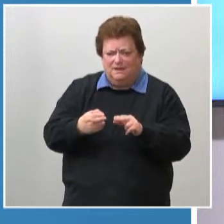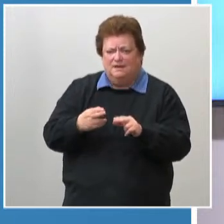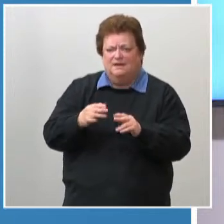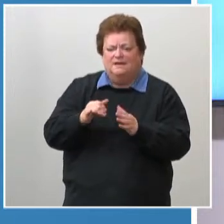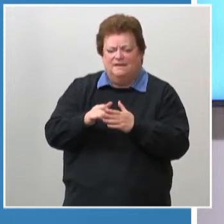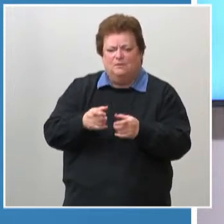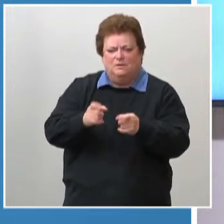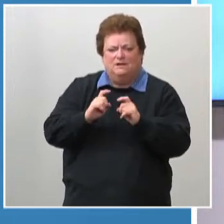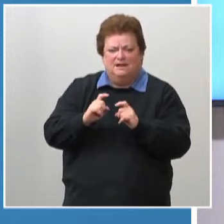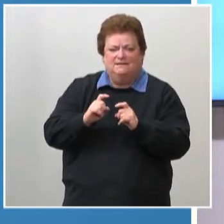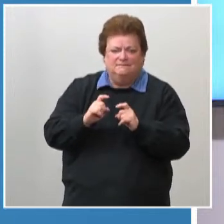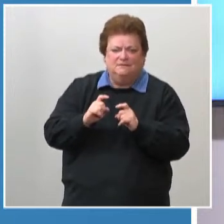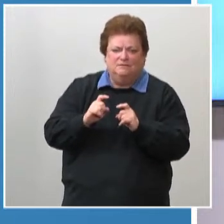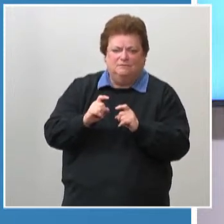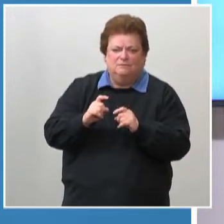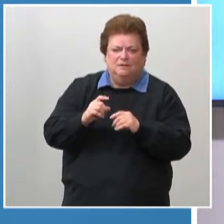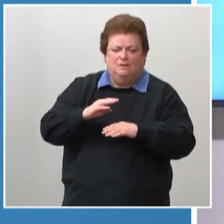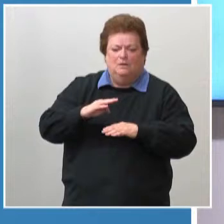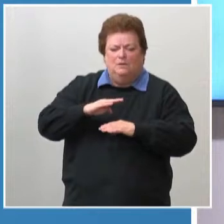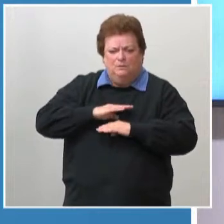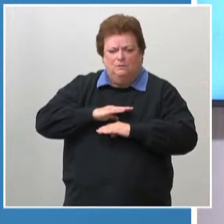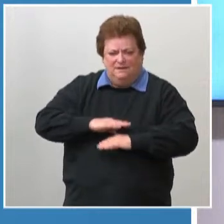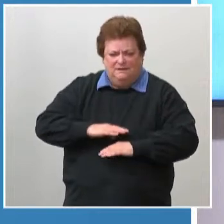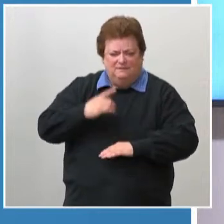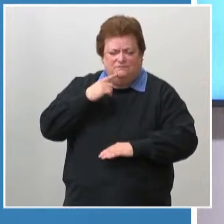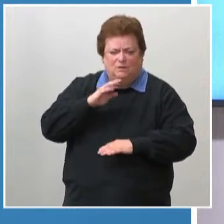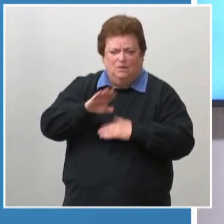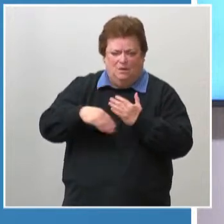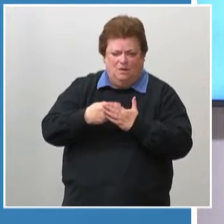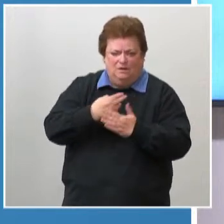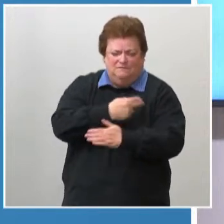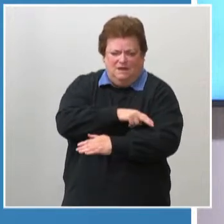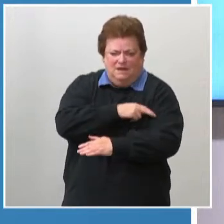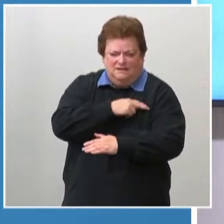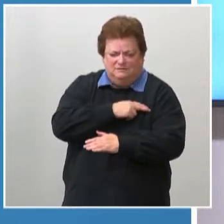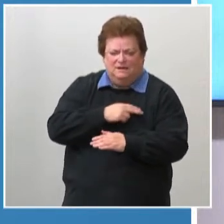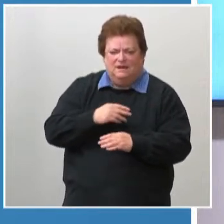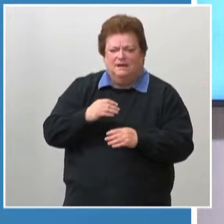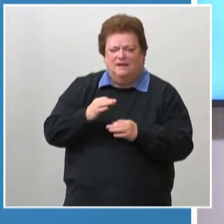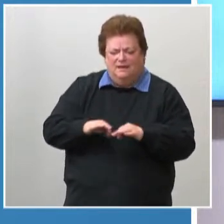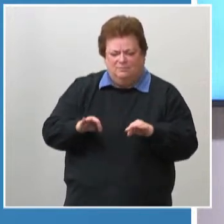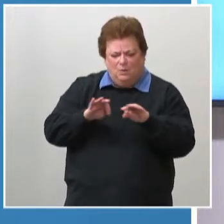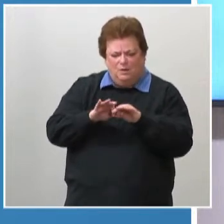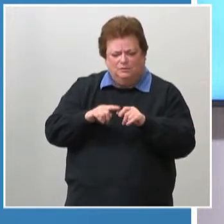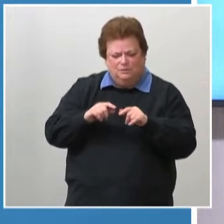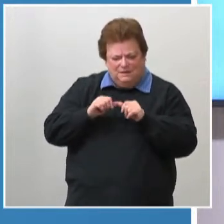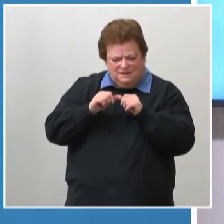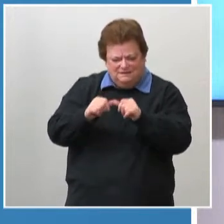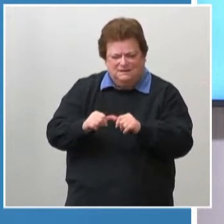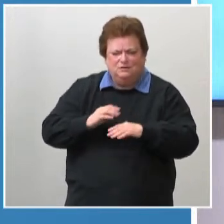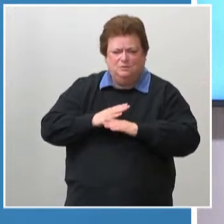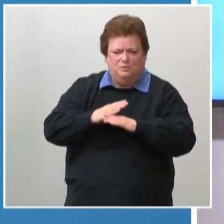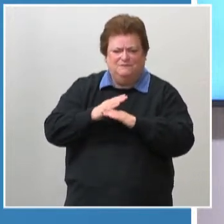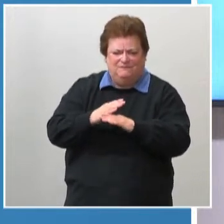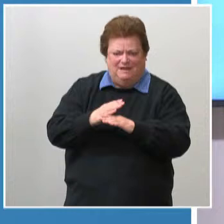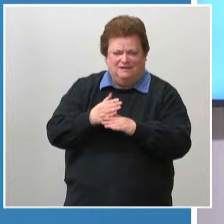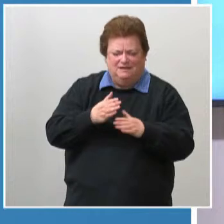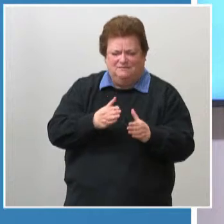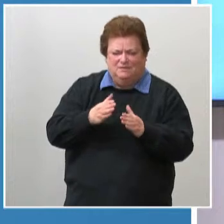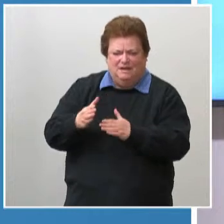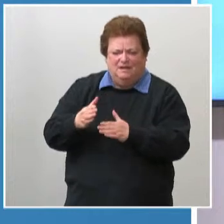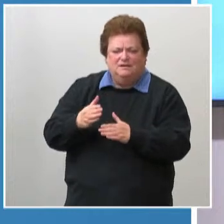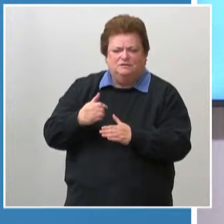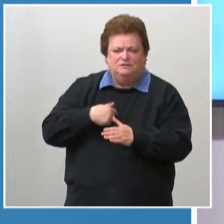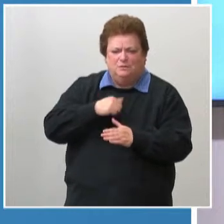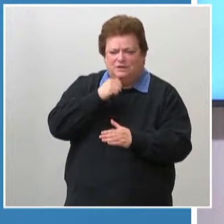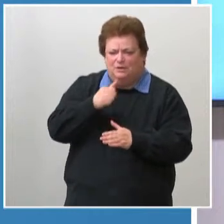welcome relief to our hospitals. It is important that we continue preventative measures right now so we don't lose the ground that we've